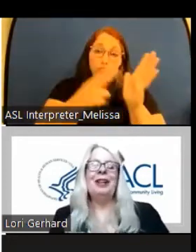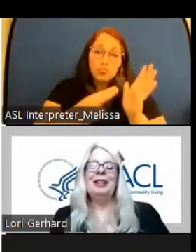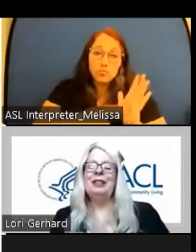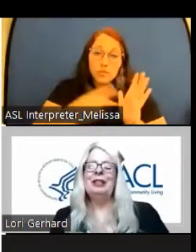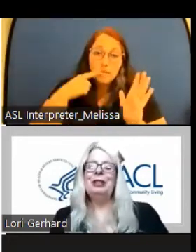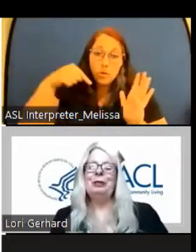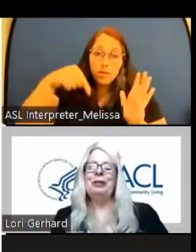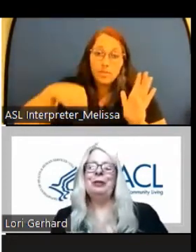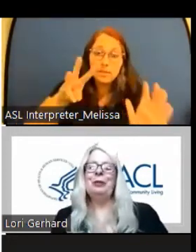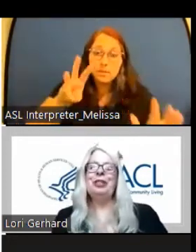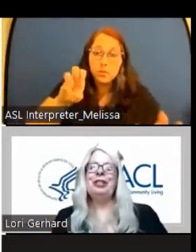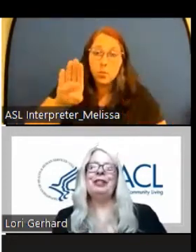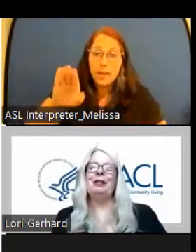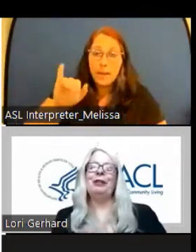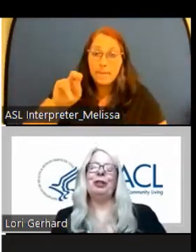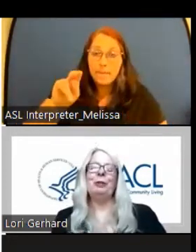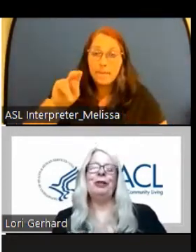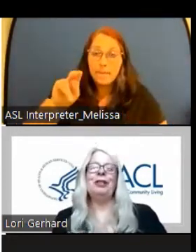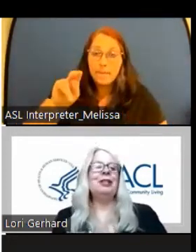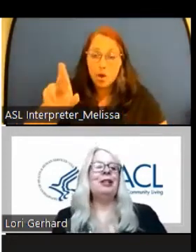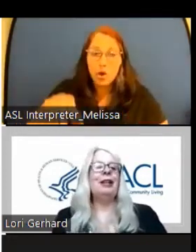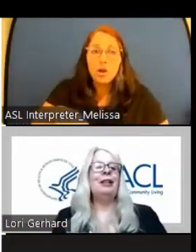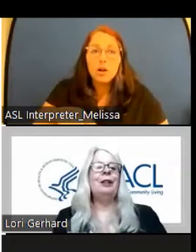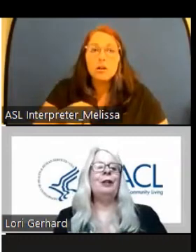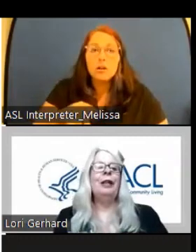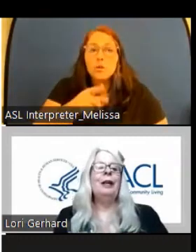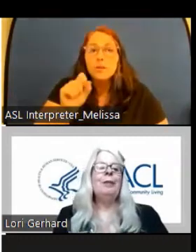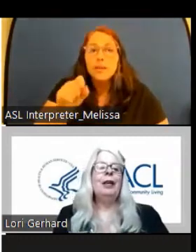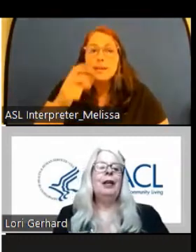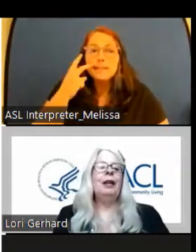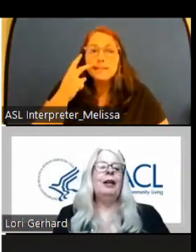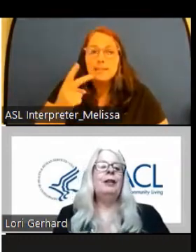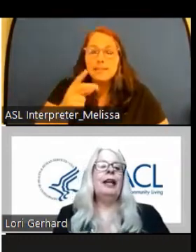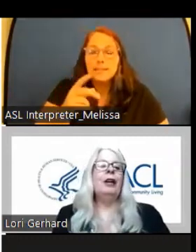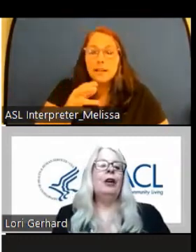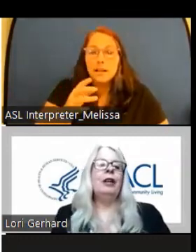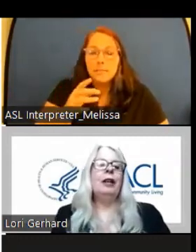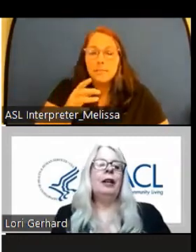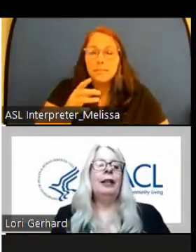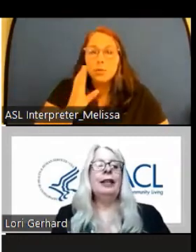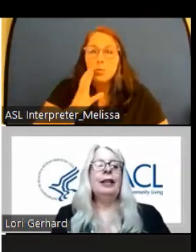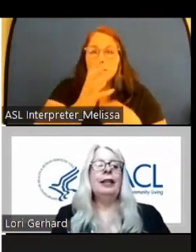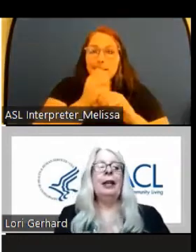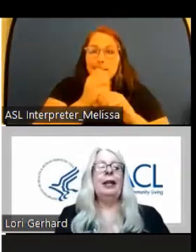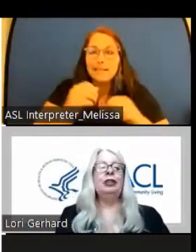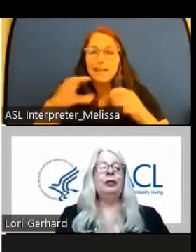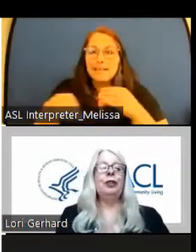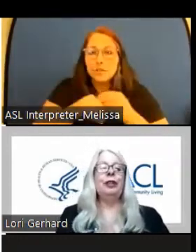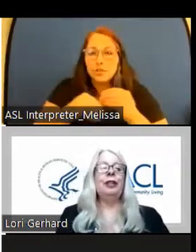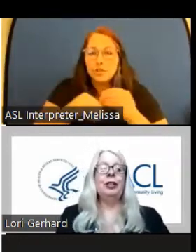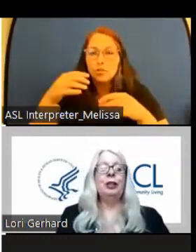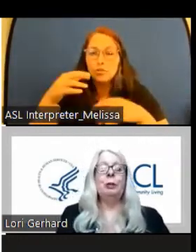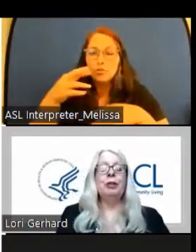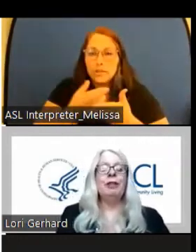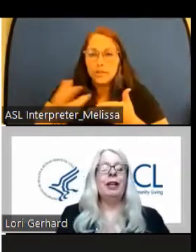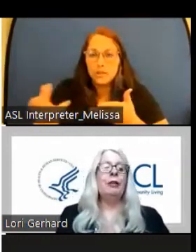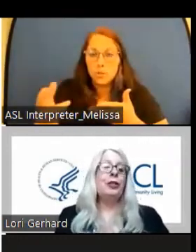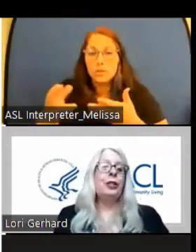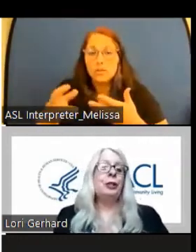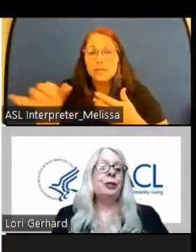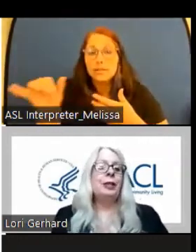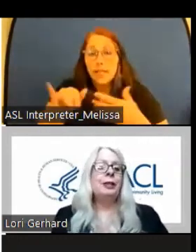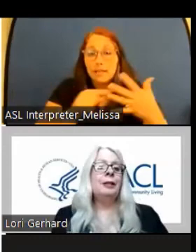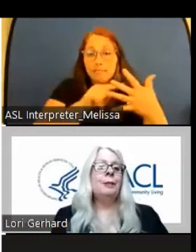some additional resources that are shown on the slide here. They are the HUD landing page for the Continuums of Care,